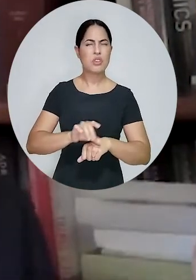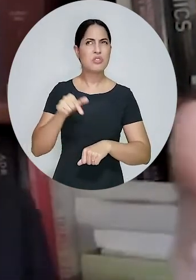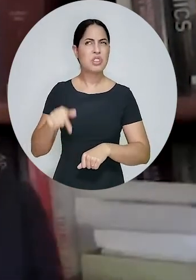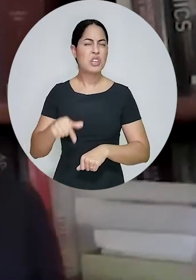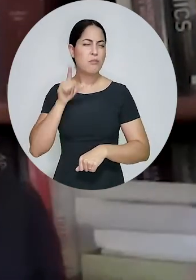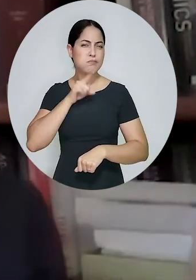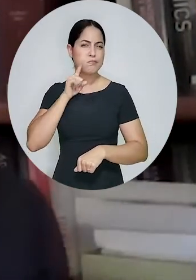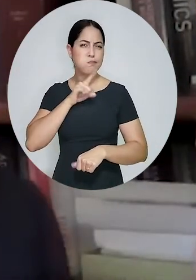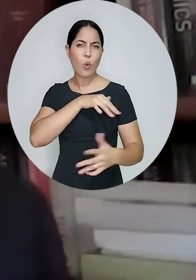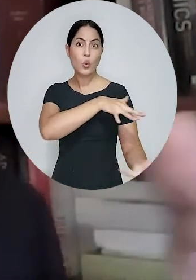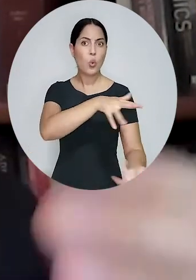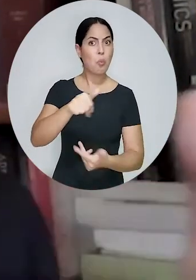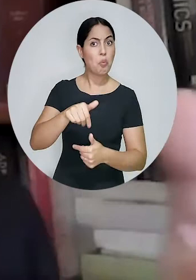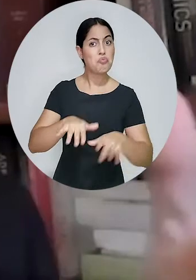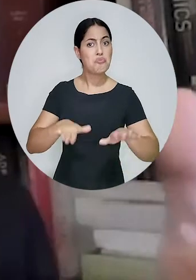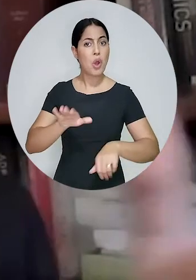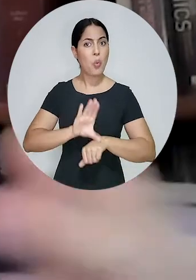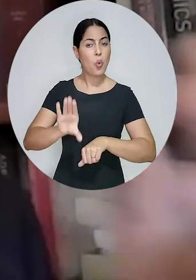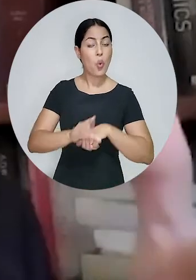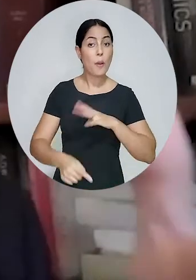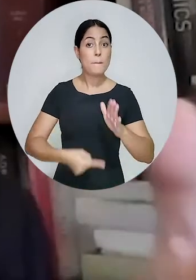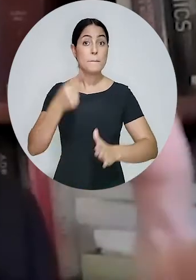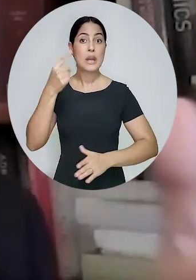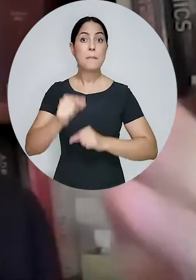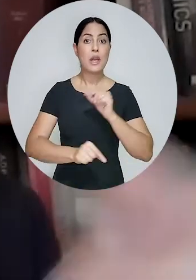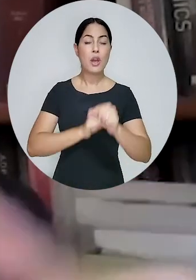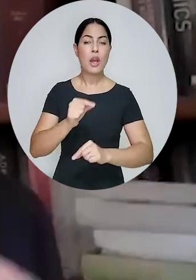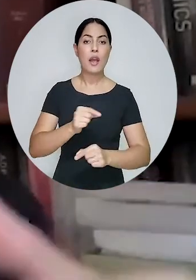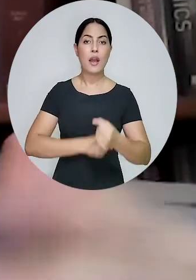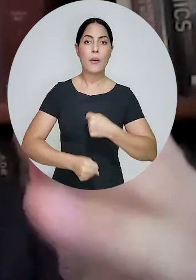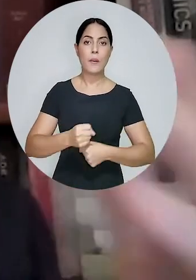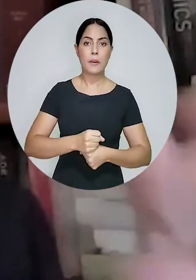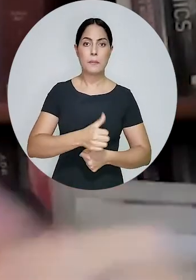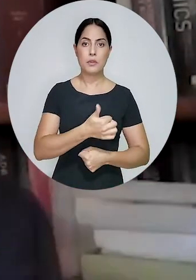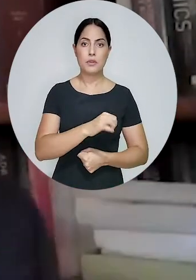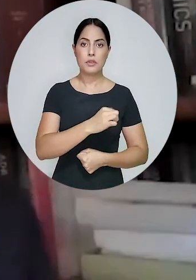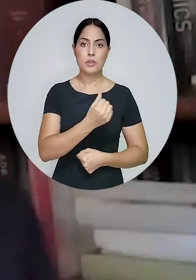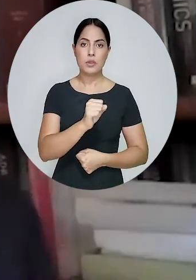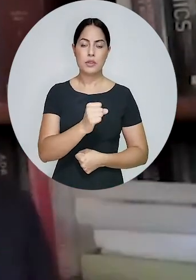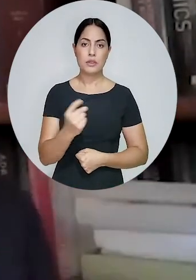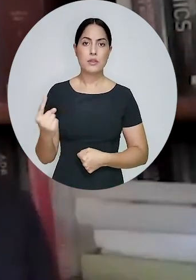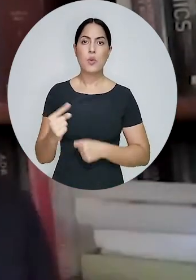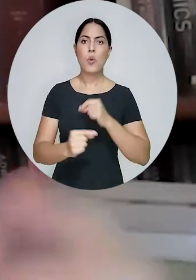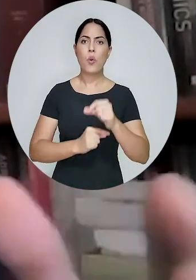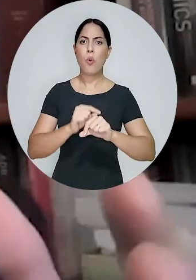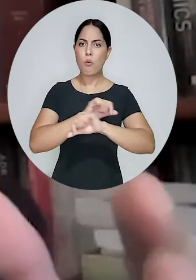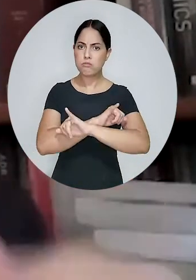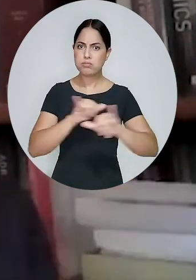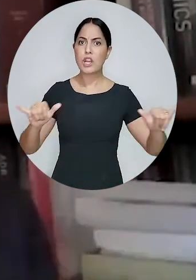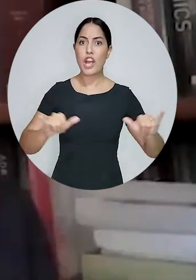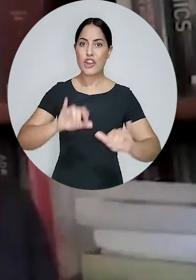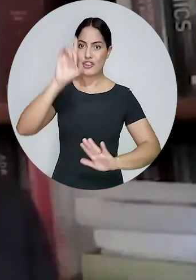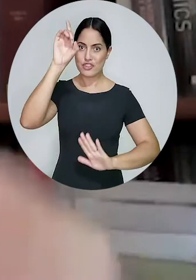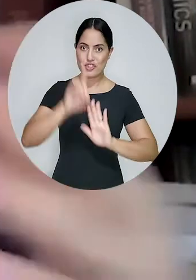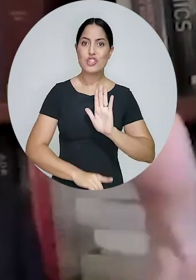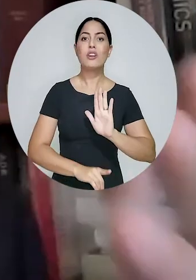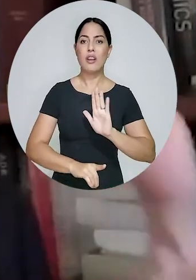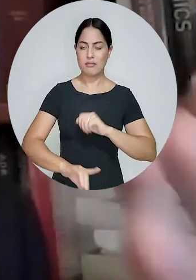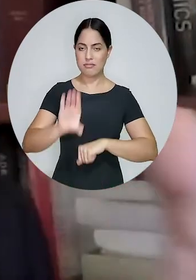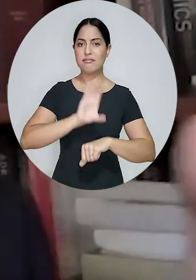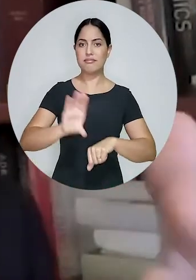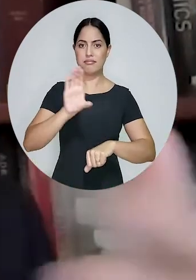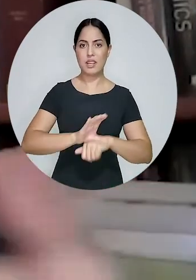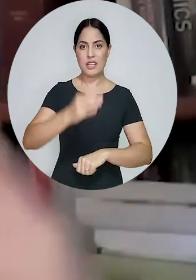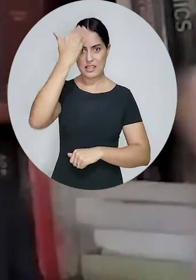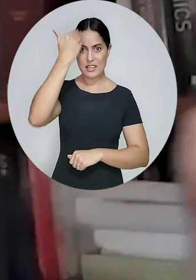States, maybe in the world, I'm not sure. It was in 1981, the first law school mediation course that he developed, and which